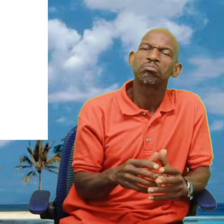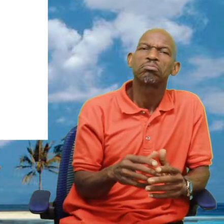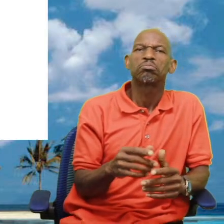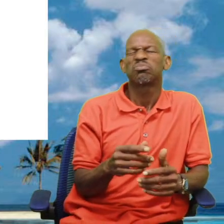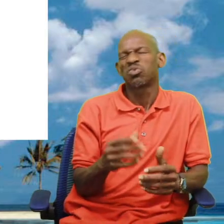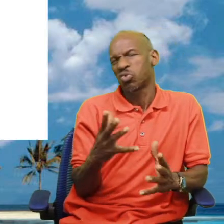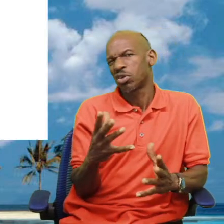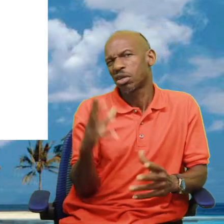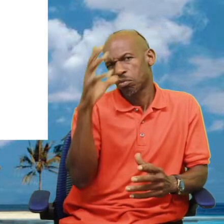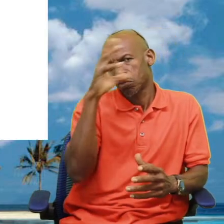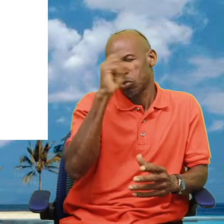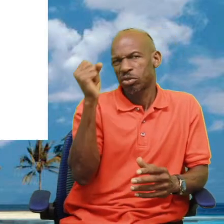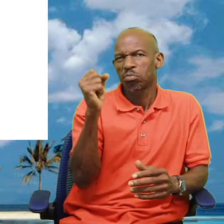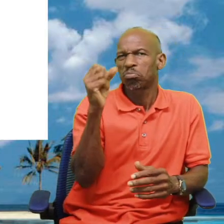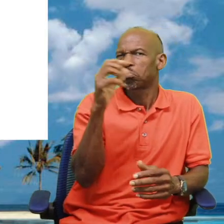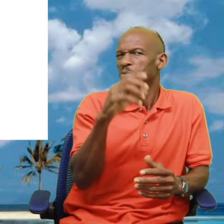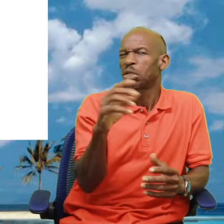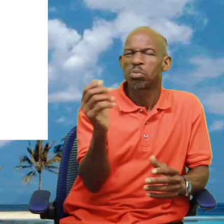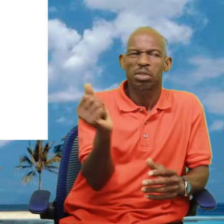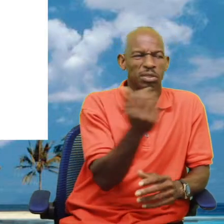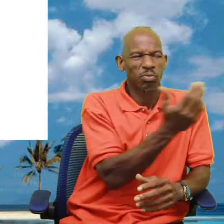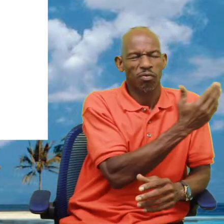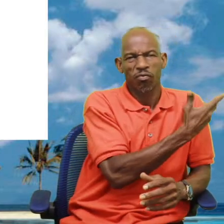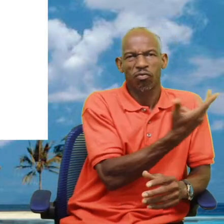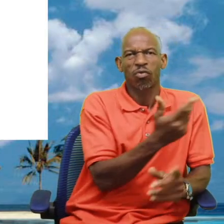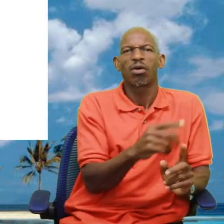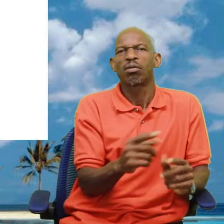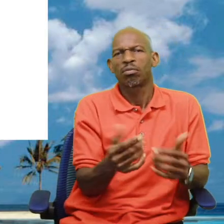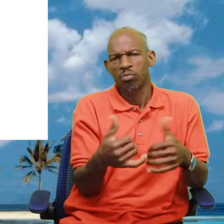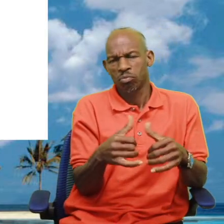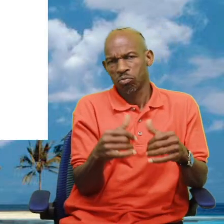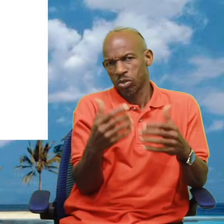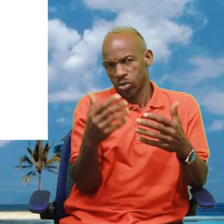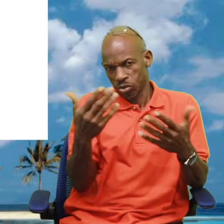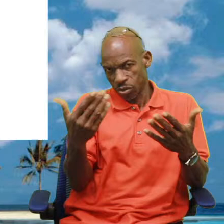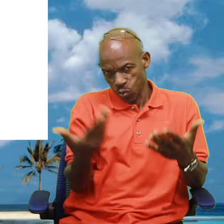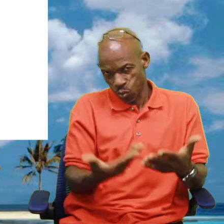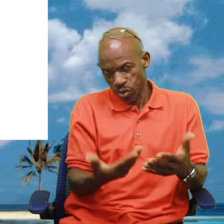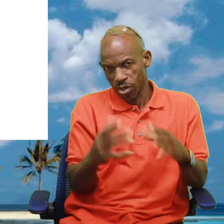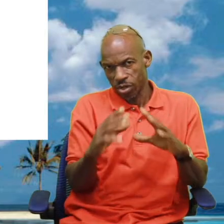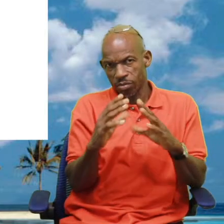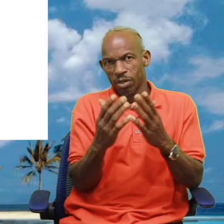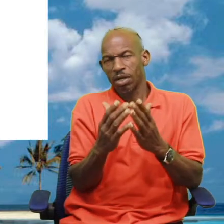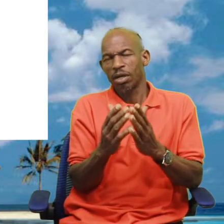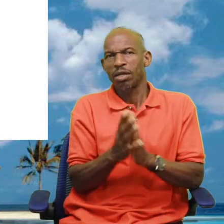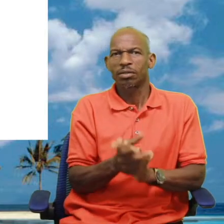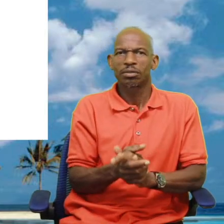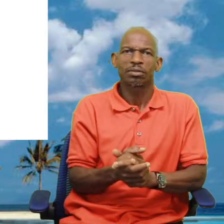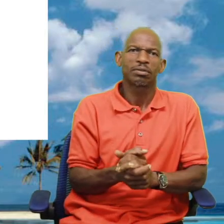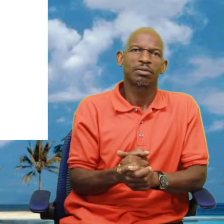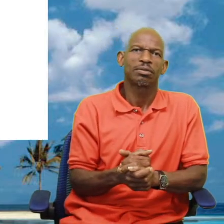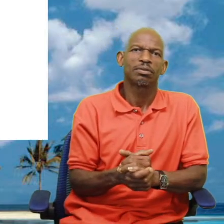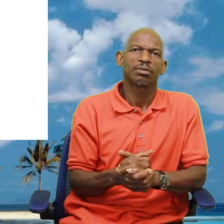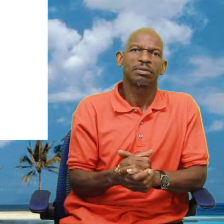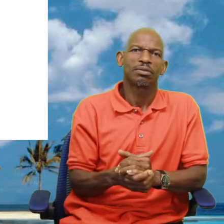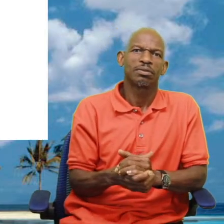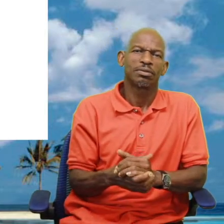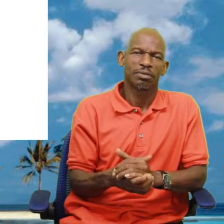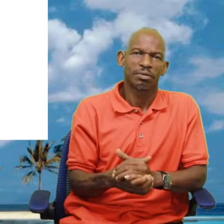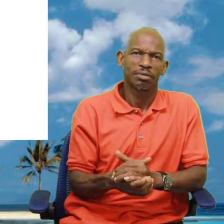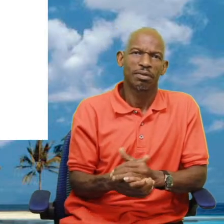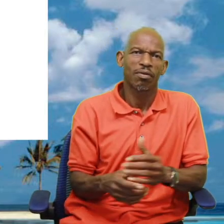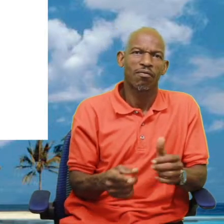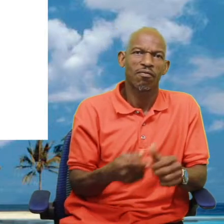I'm seeing Adana, first time she's come to our class. Welcome Adana to our English class, and she's our first